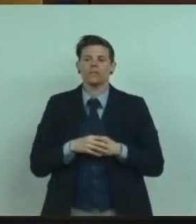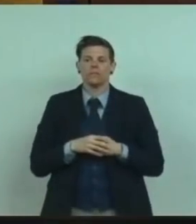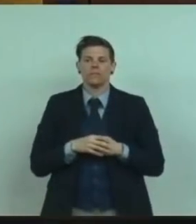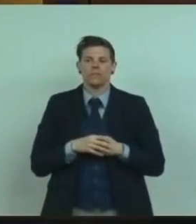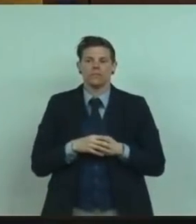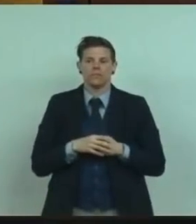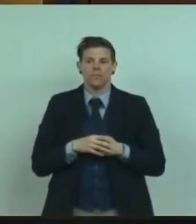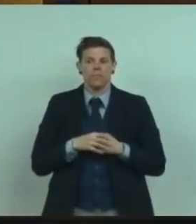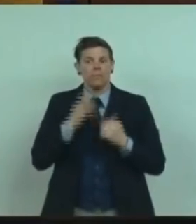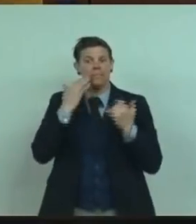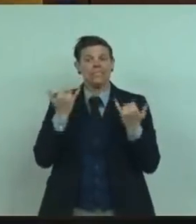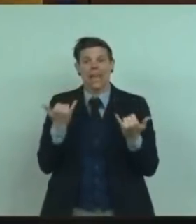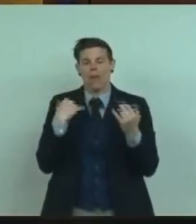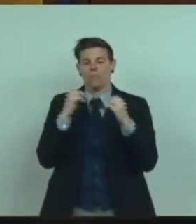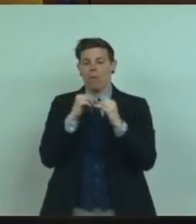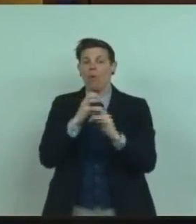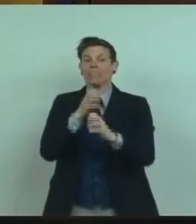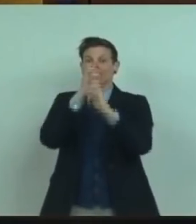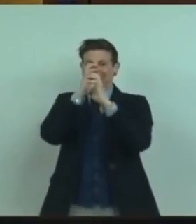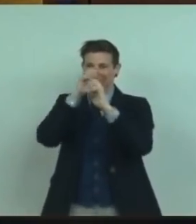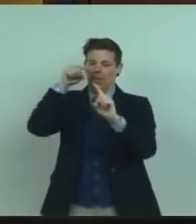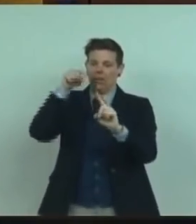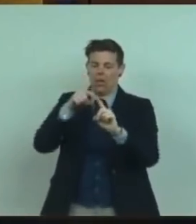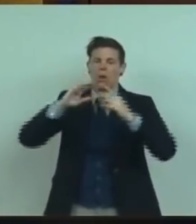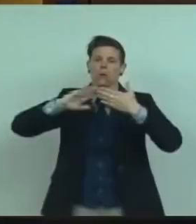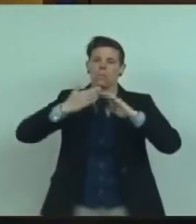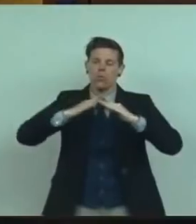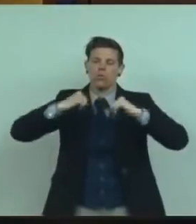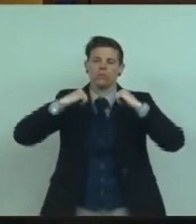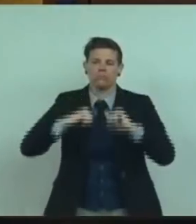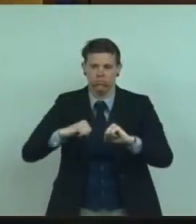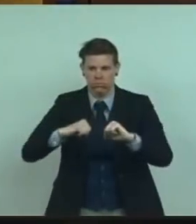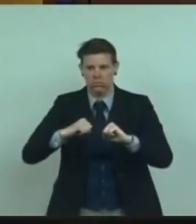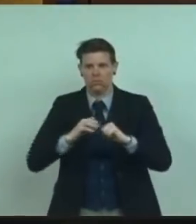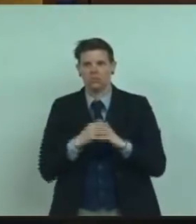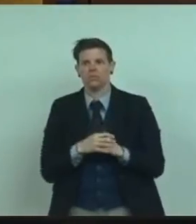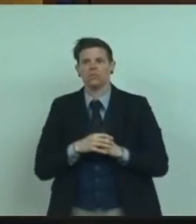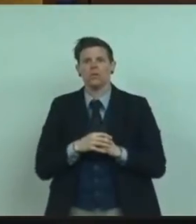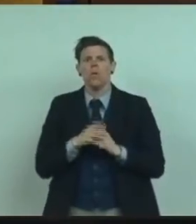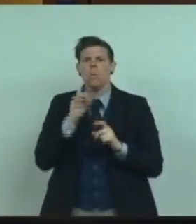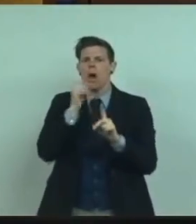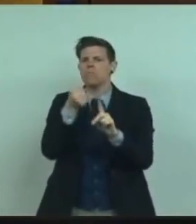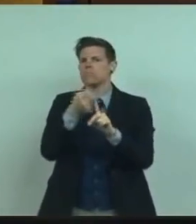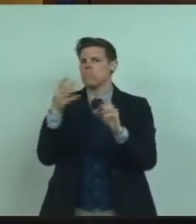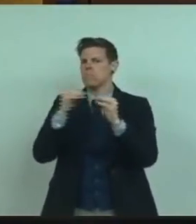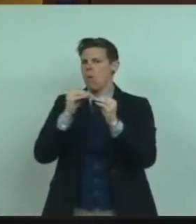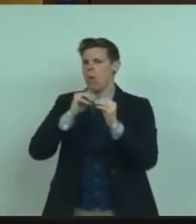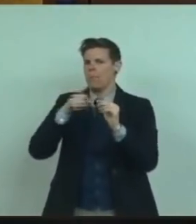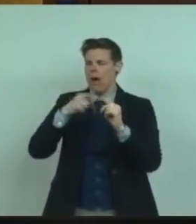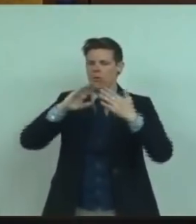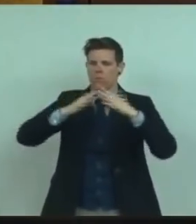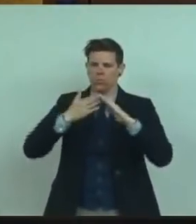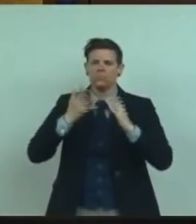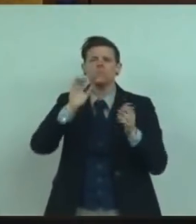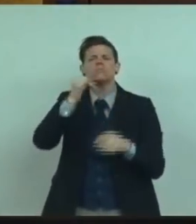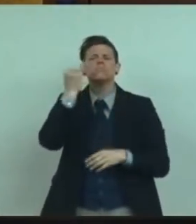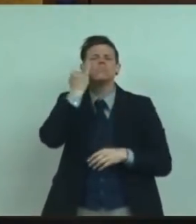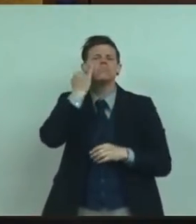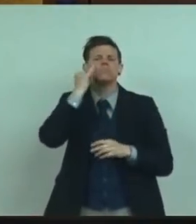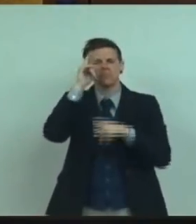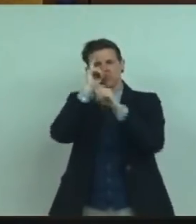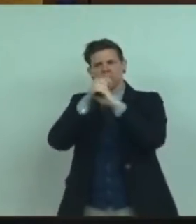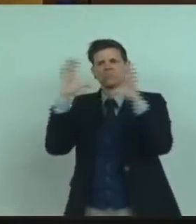an example what I mean by that. If we've got folks who are traveling on I-40, let's say we've got a family